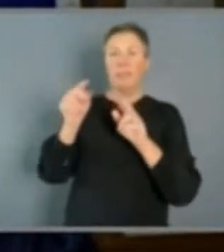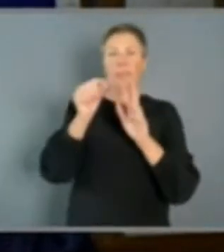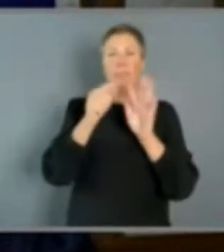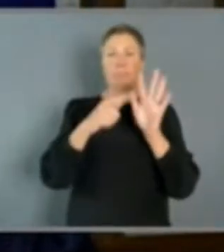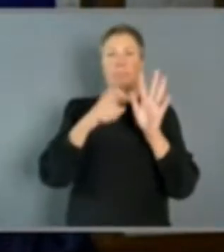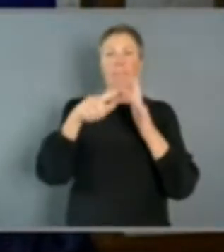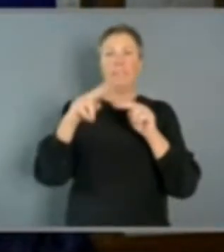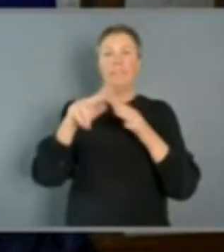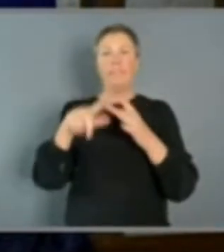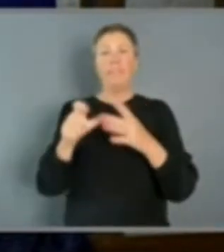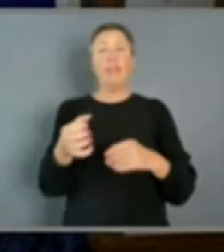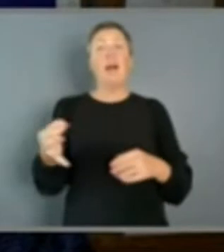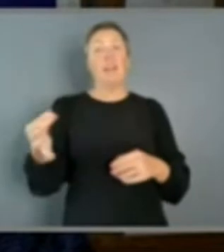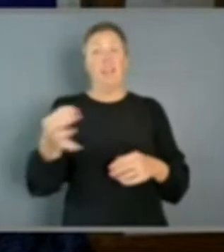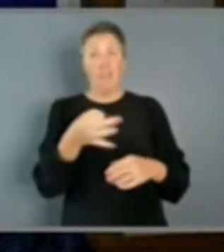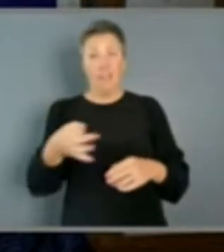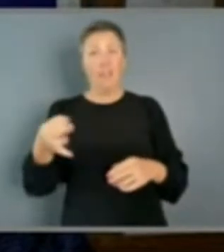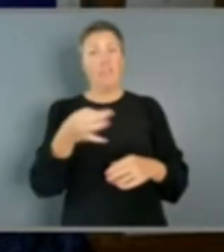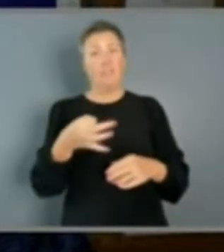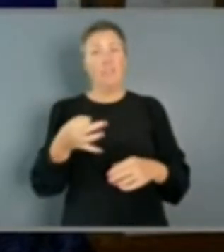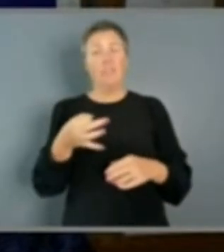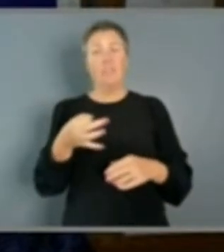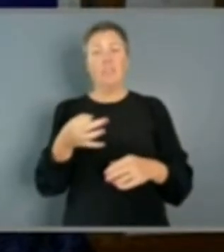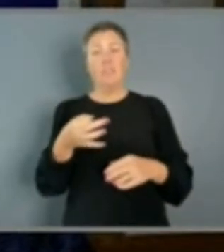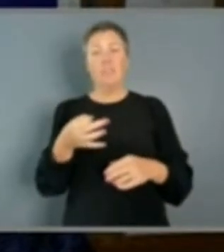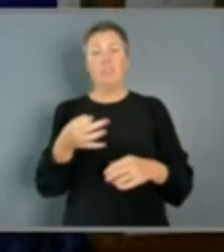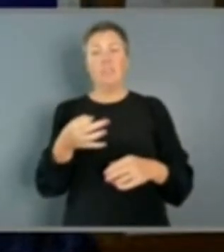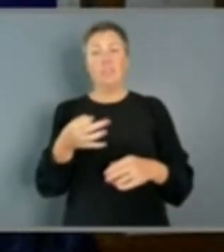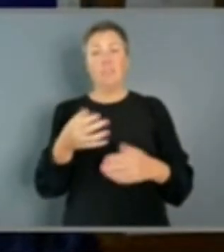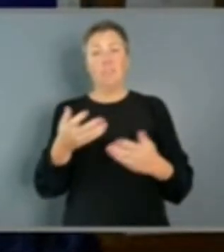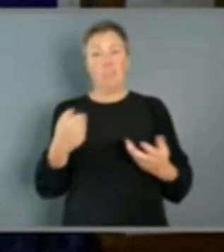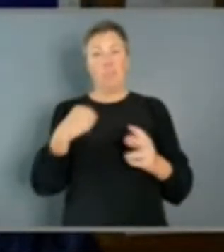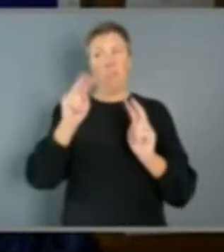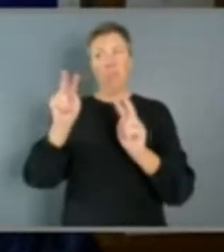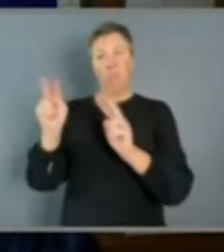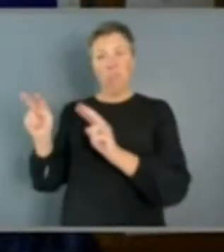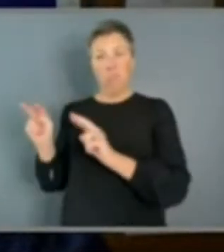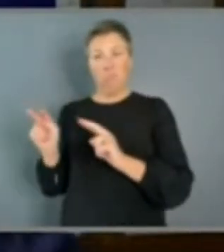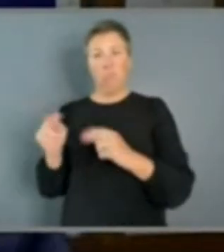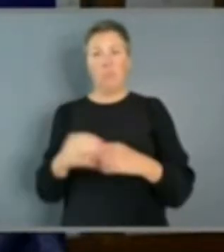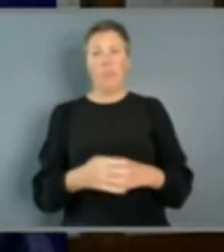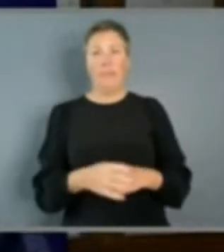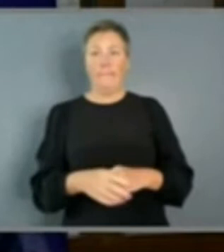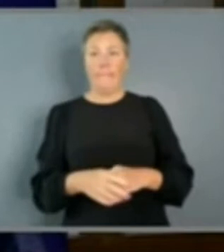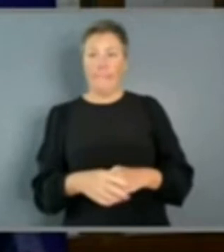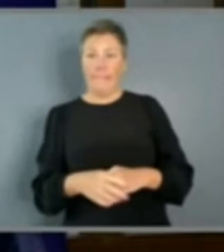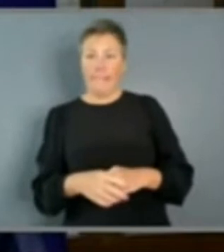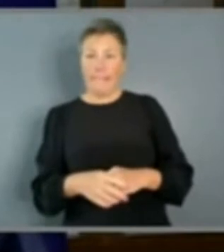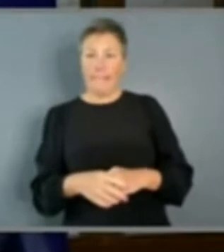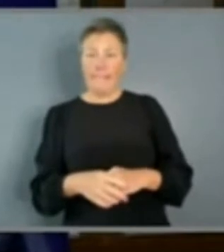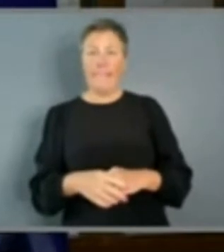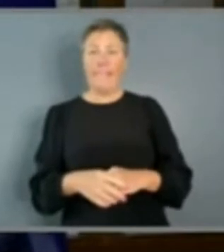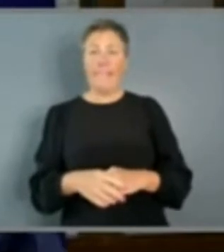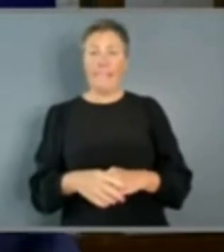their priorities in terms of COVID-19 response. Firstly, the pivoting of our development assistance program